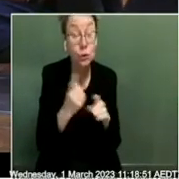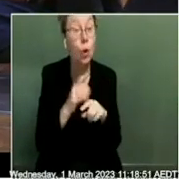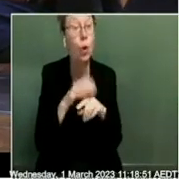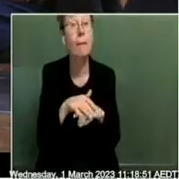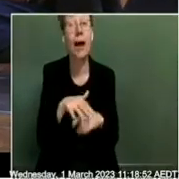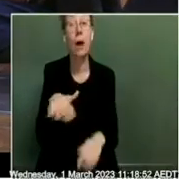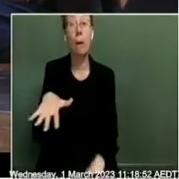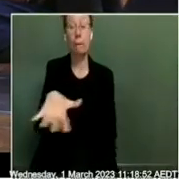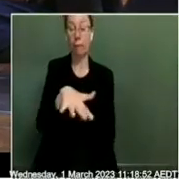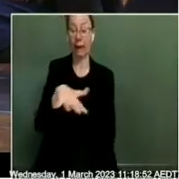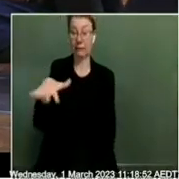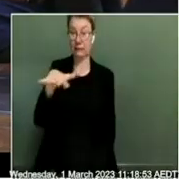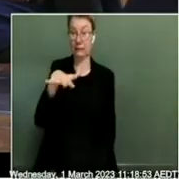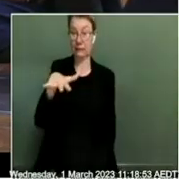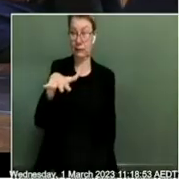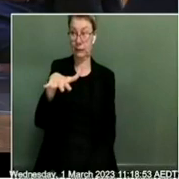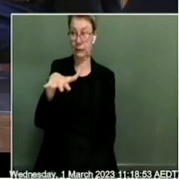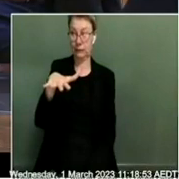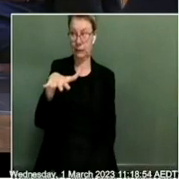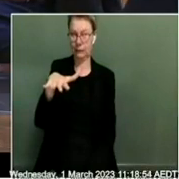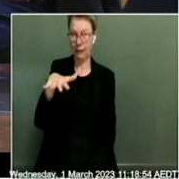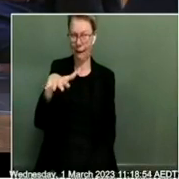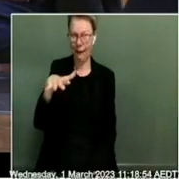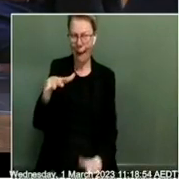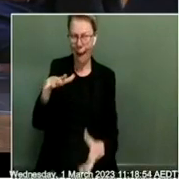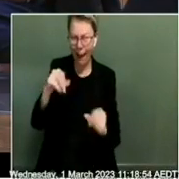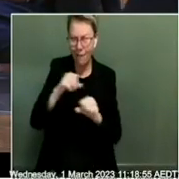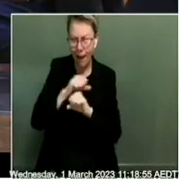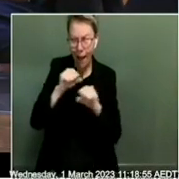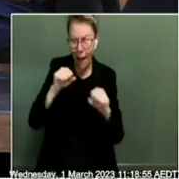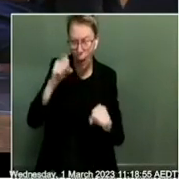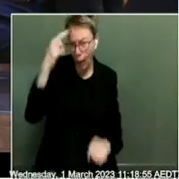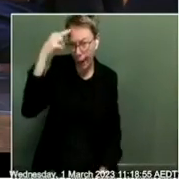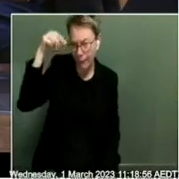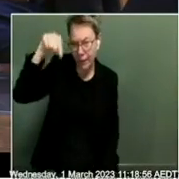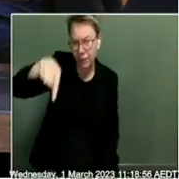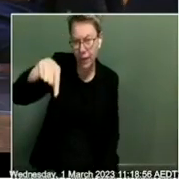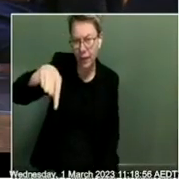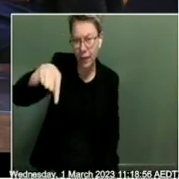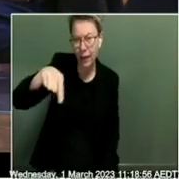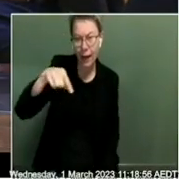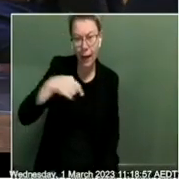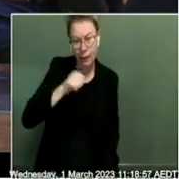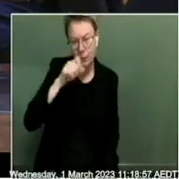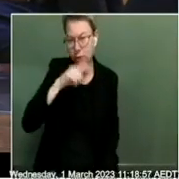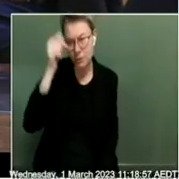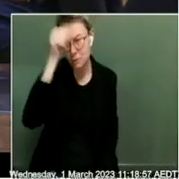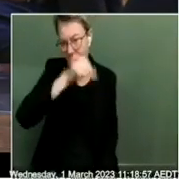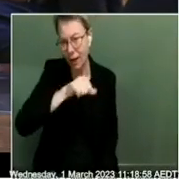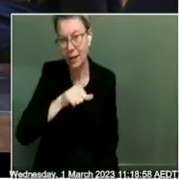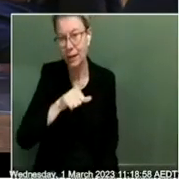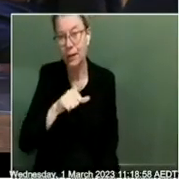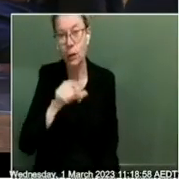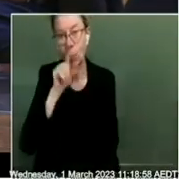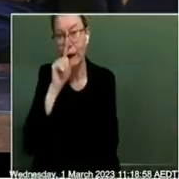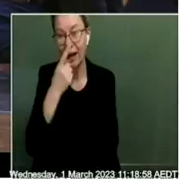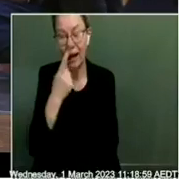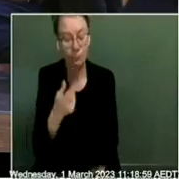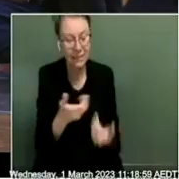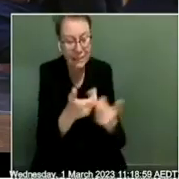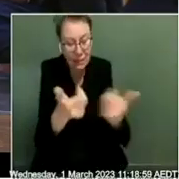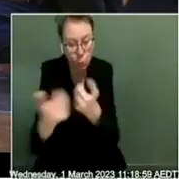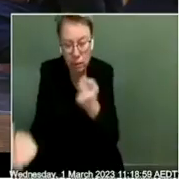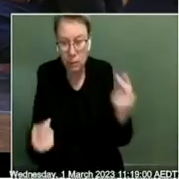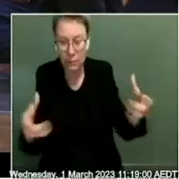to get smarter on that. Yeah. And that's... But you know what it is? It can't be separate. It cannot be separate. Because